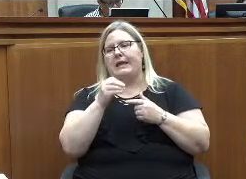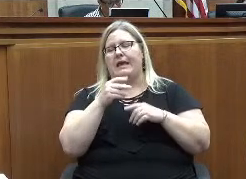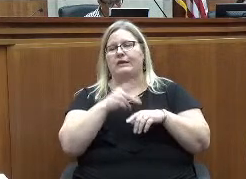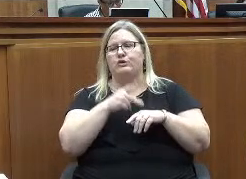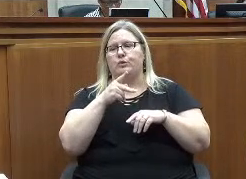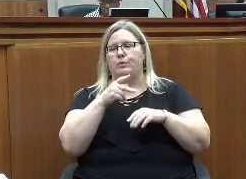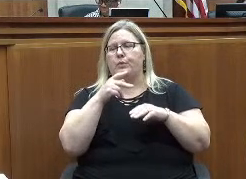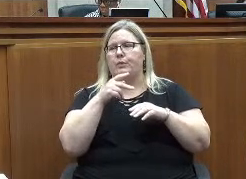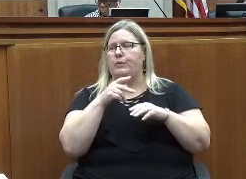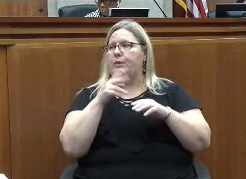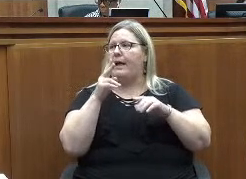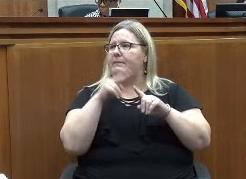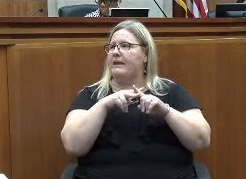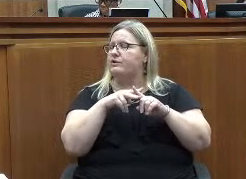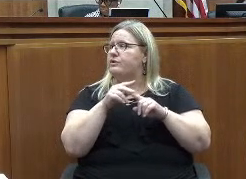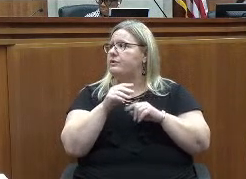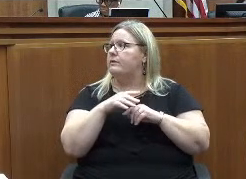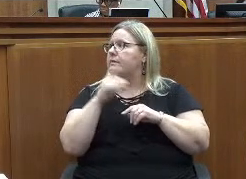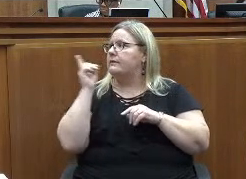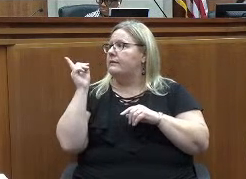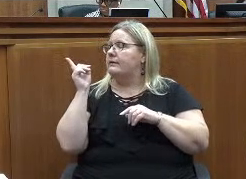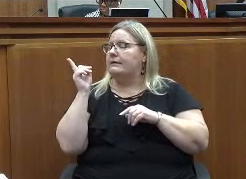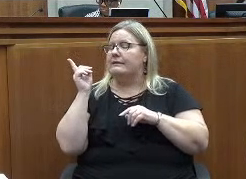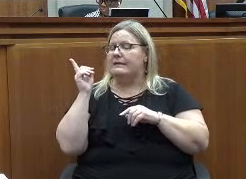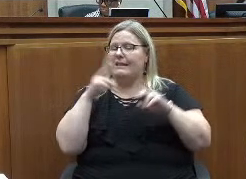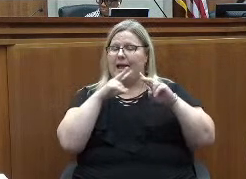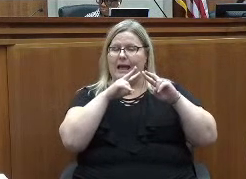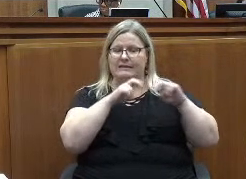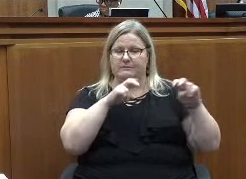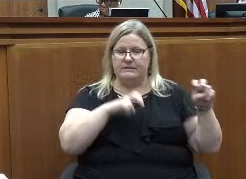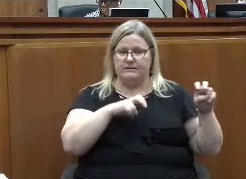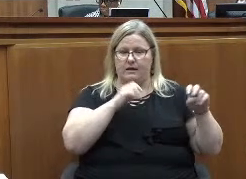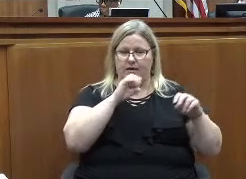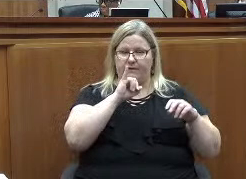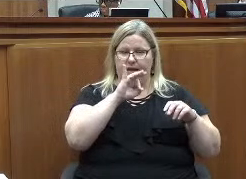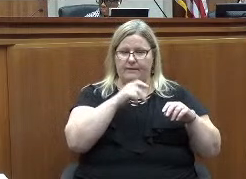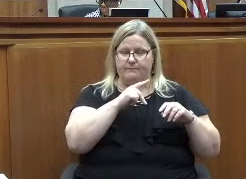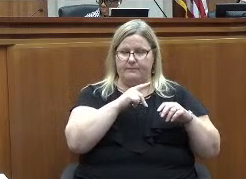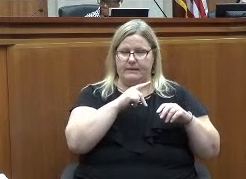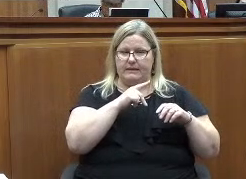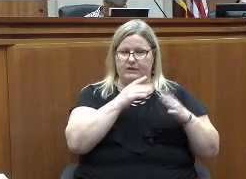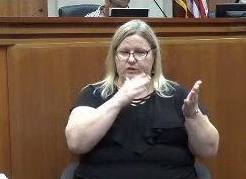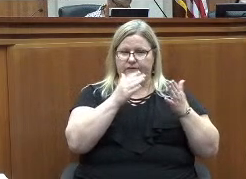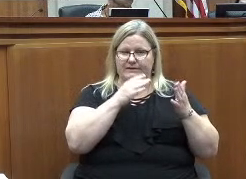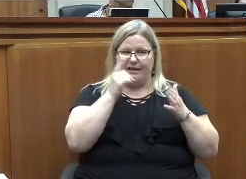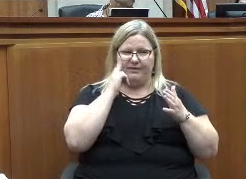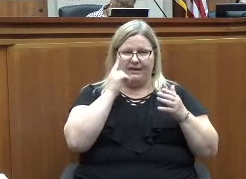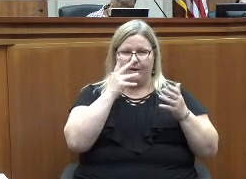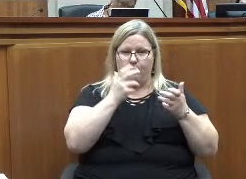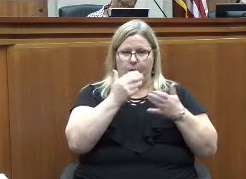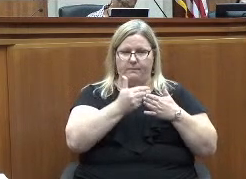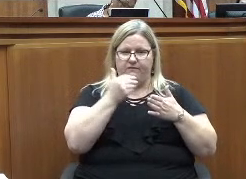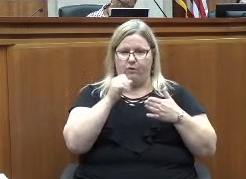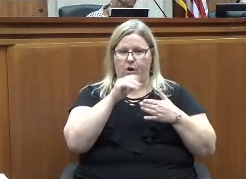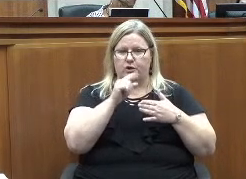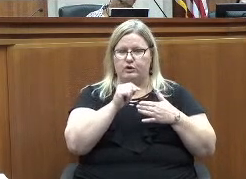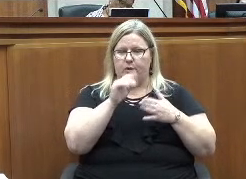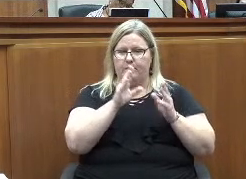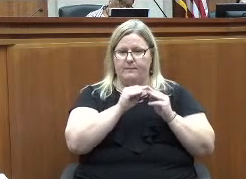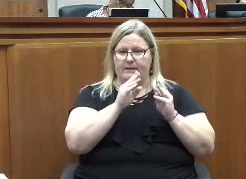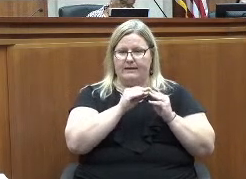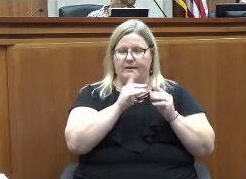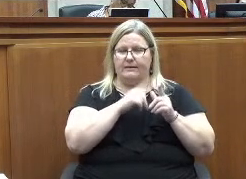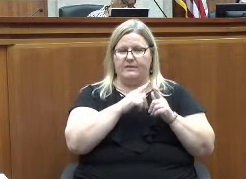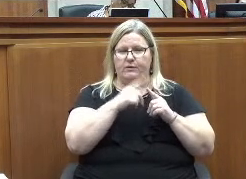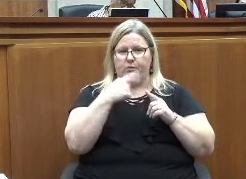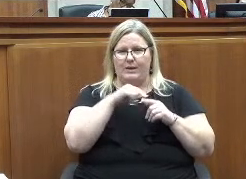Right, and so I want the assessment of IEP services at the pods done, I think I said by our October meeting, so that we have that data in